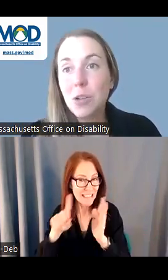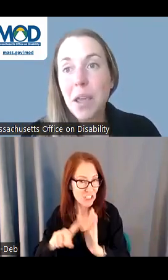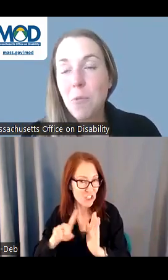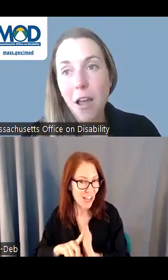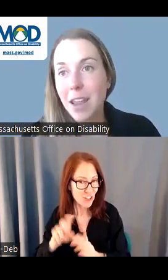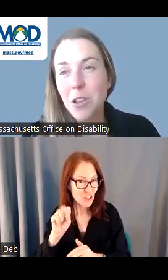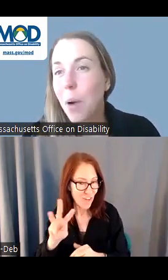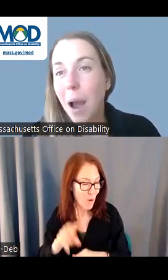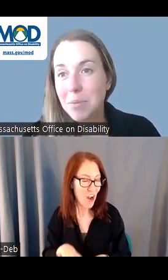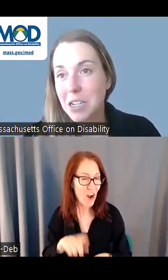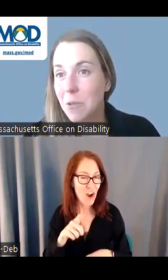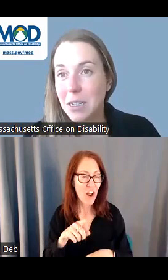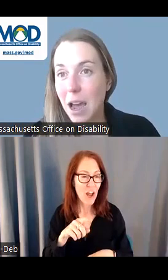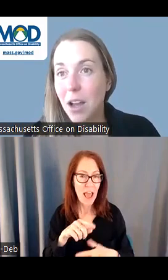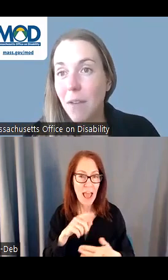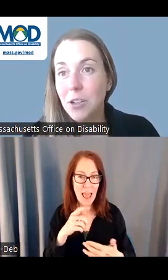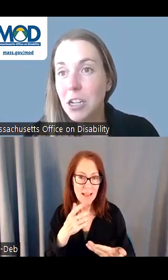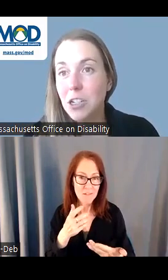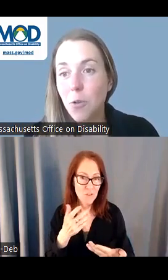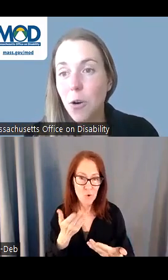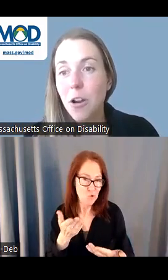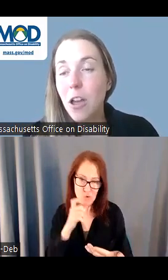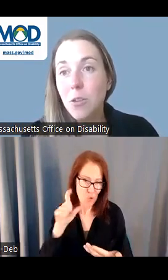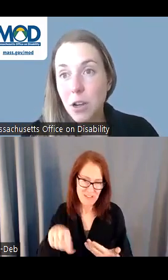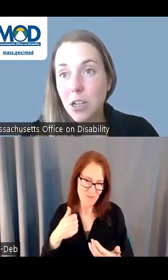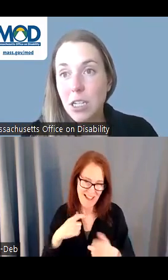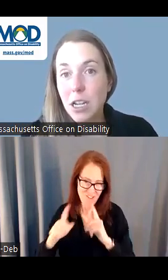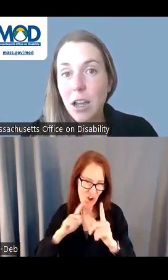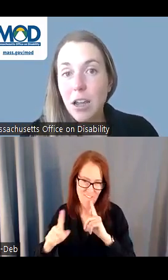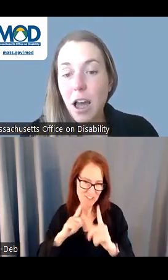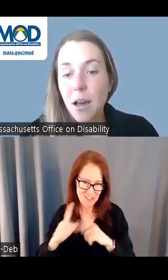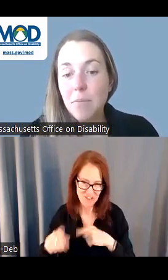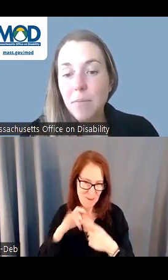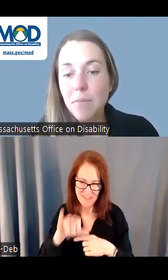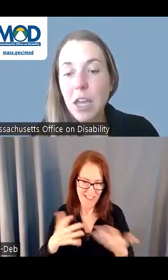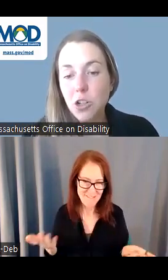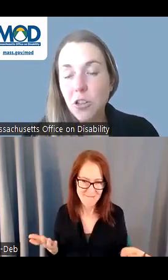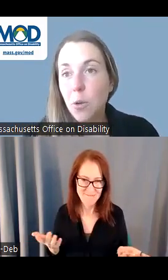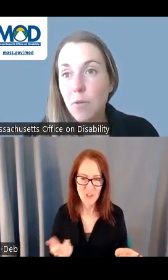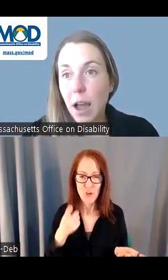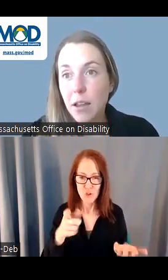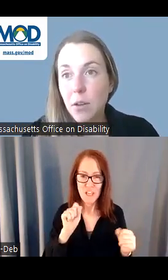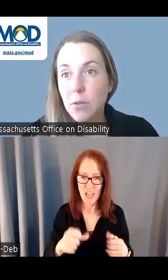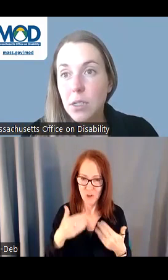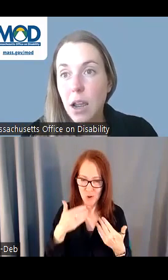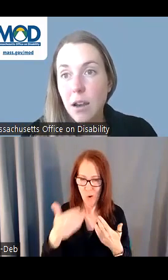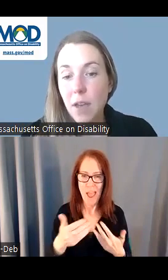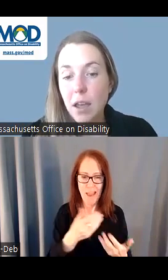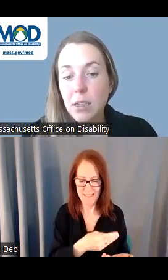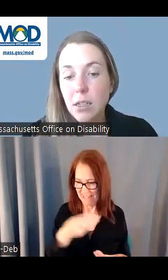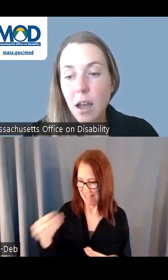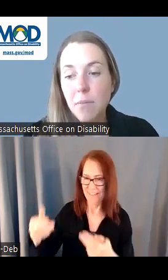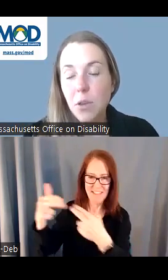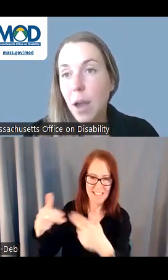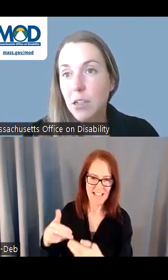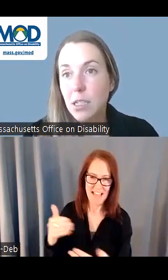this should be one that you probably don't need to have a conversation for. You can just make sure that you're providing those in